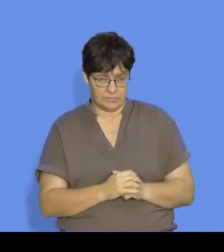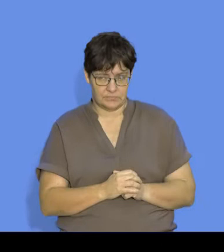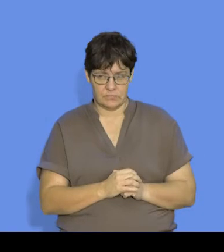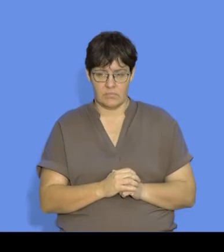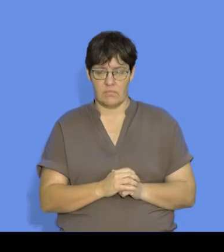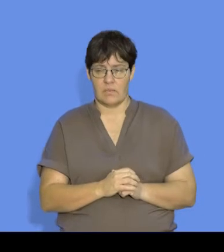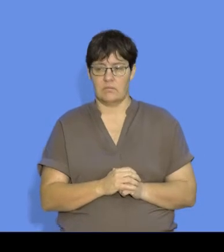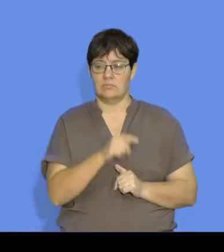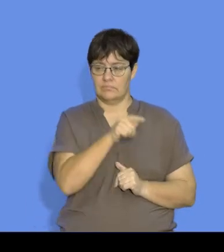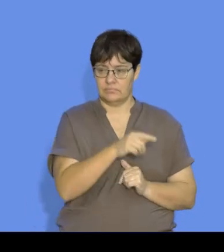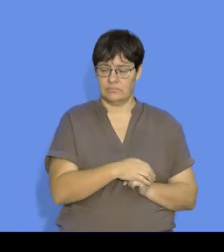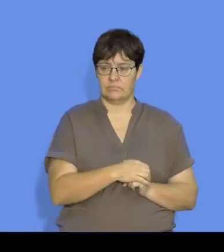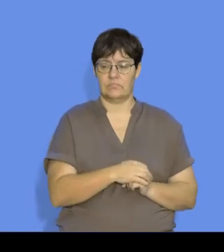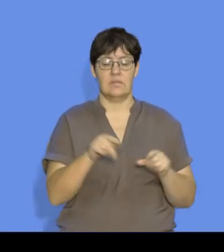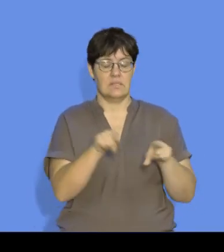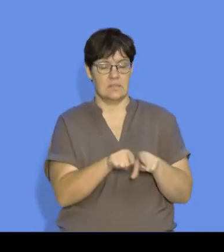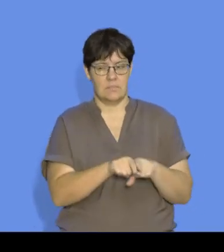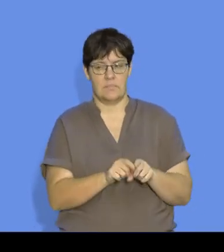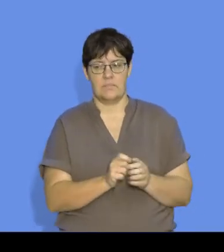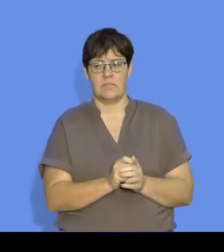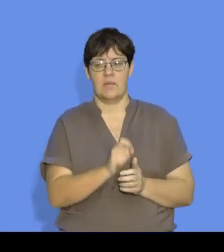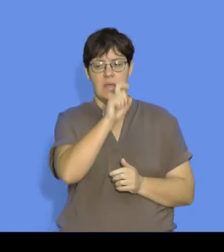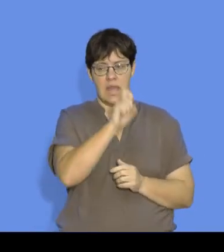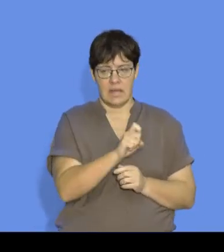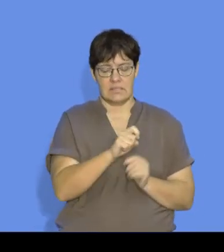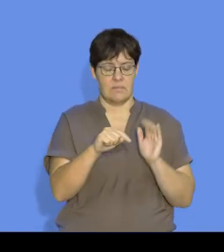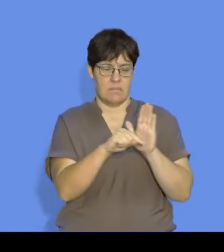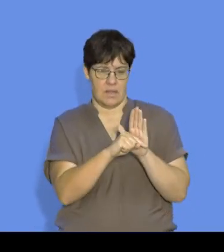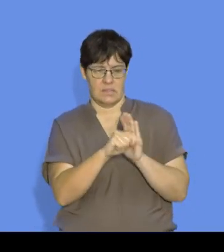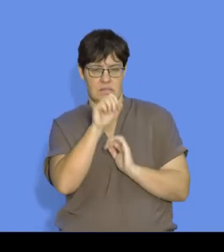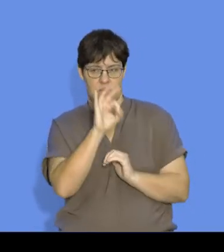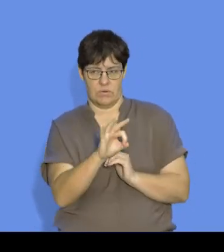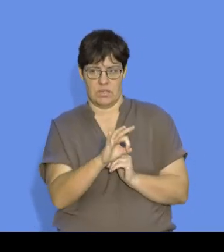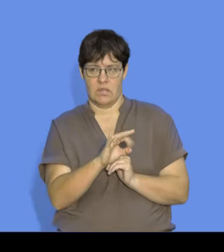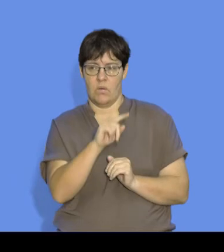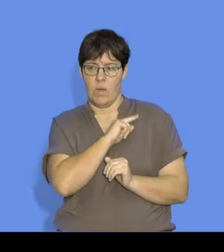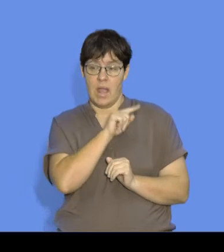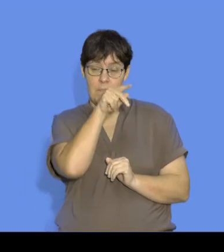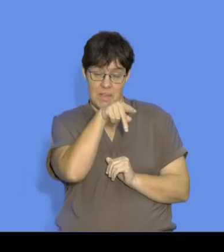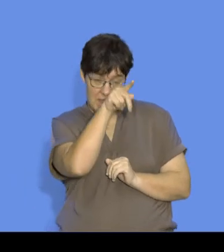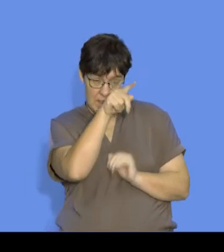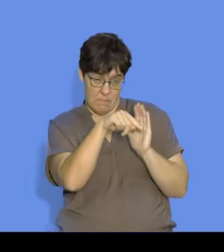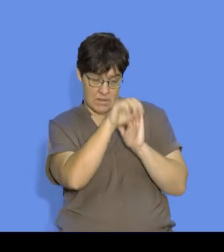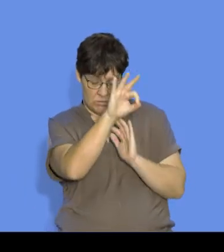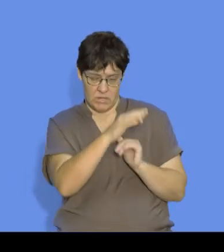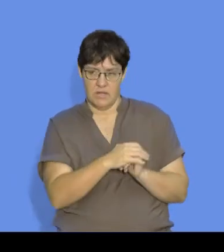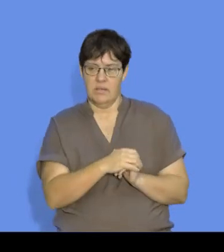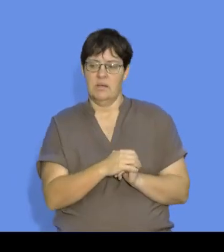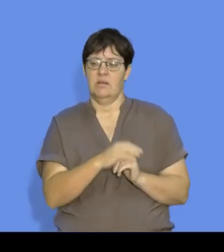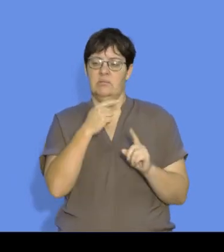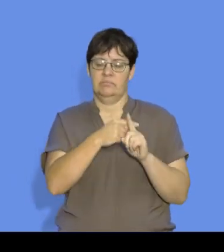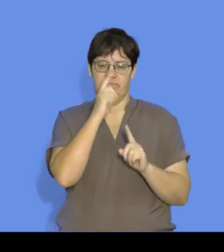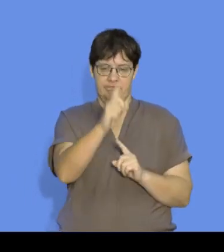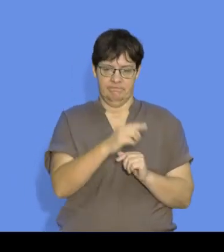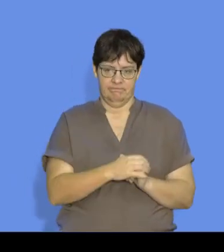So it means this is the same as x minus 3, because our p there is minus 3,